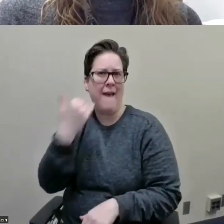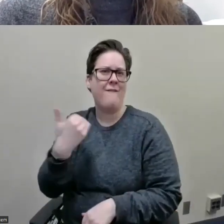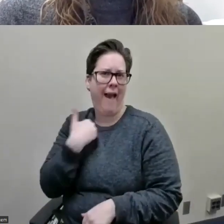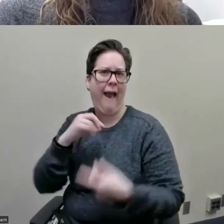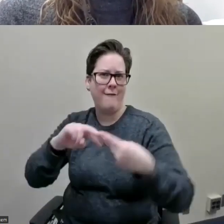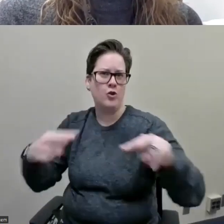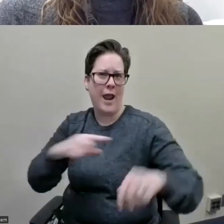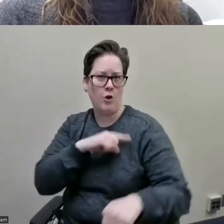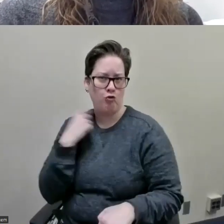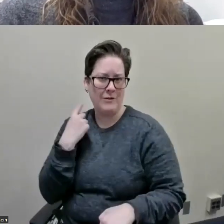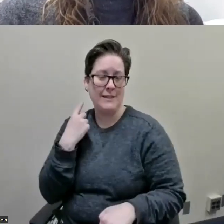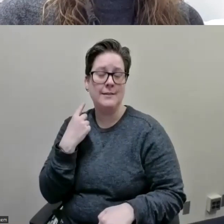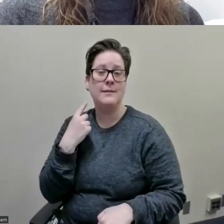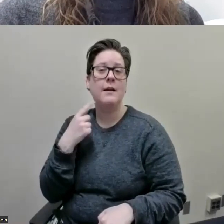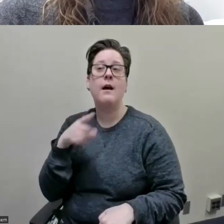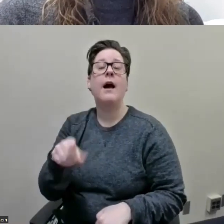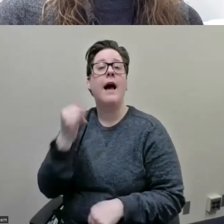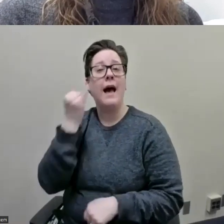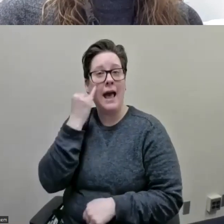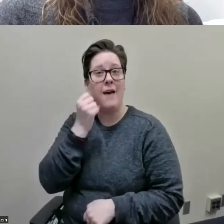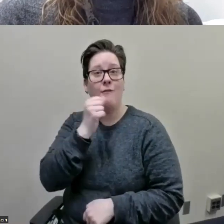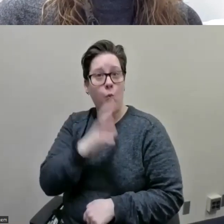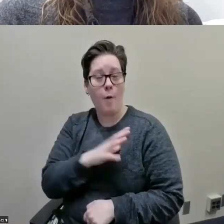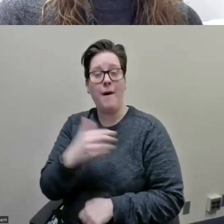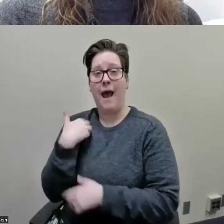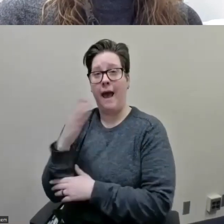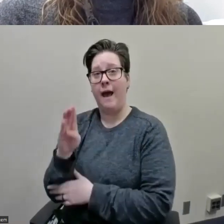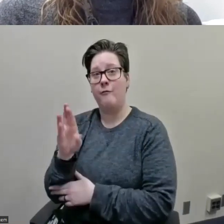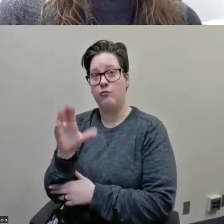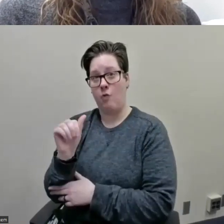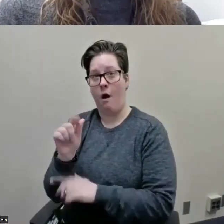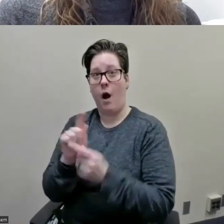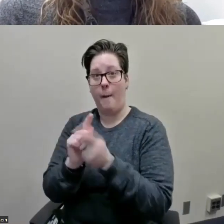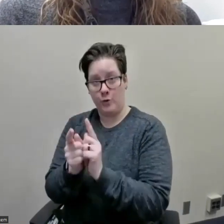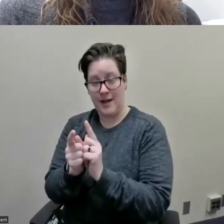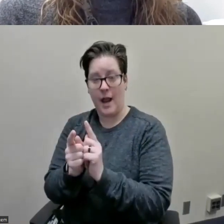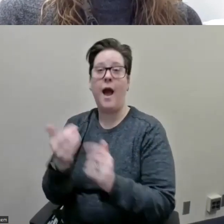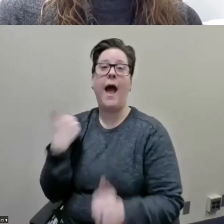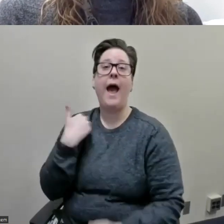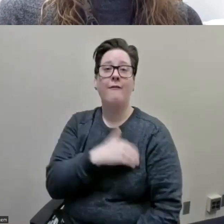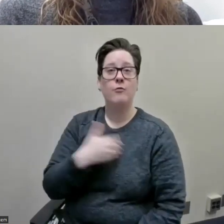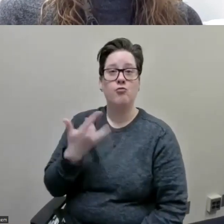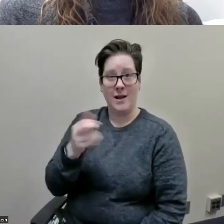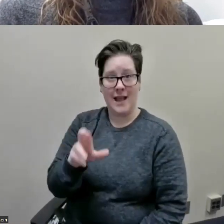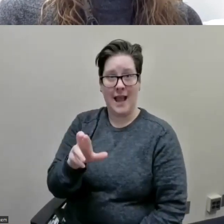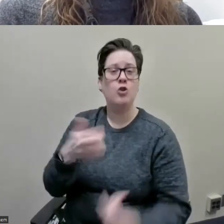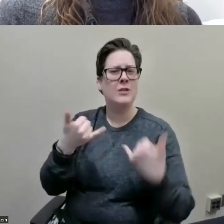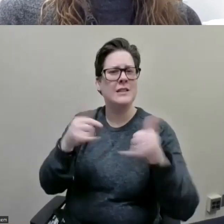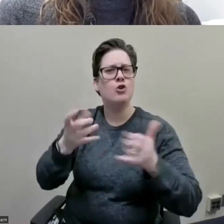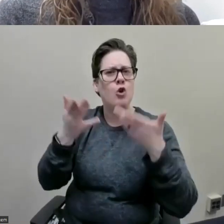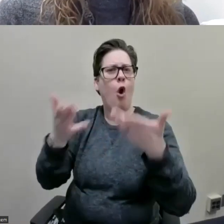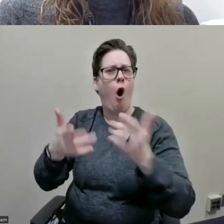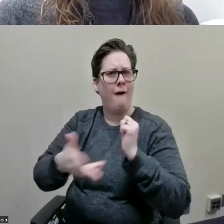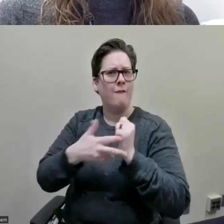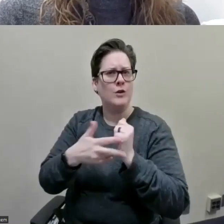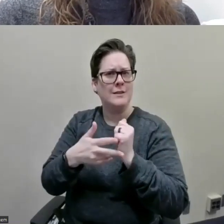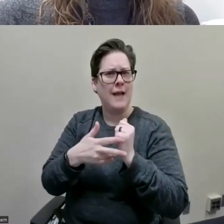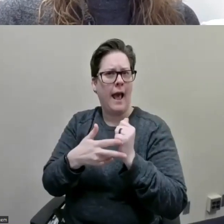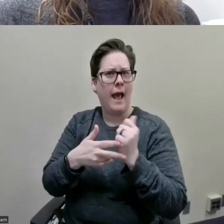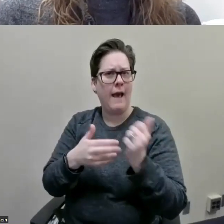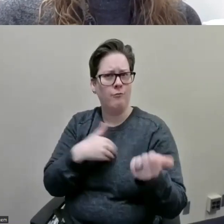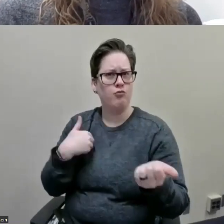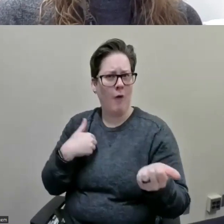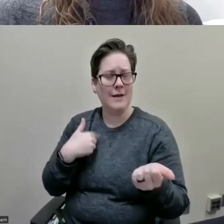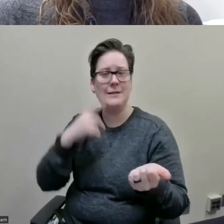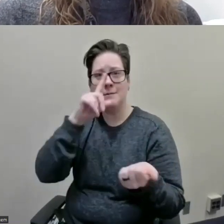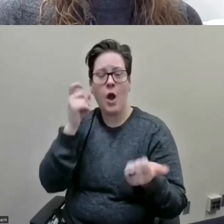found that women who carried BRCA mutations and had breast cancer should still be offered to save their breasts. And that's because we have really